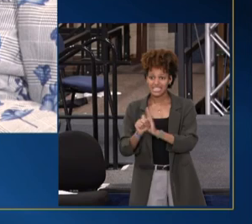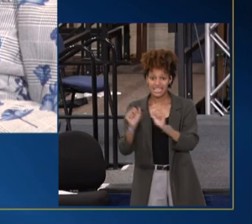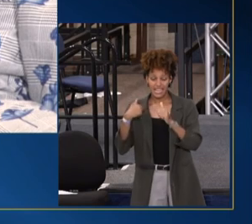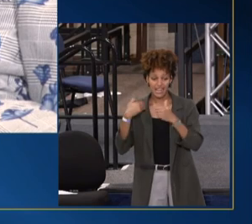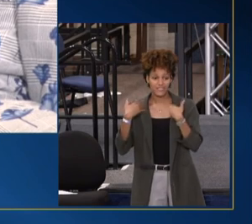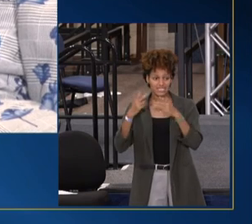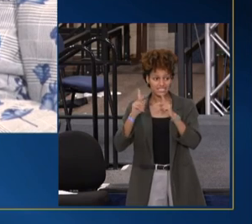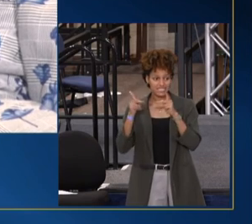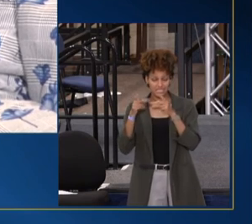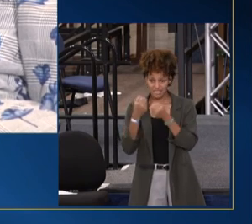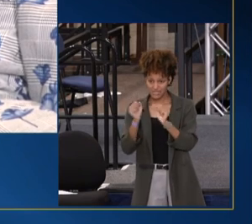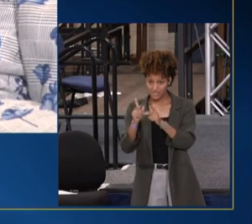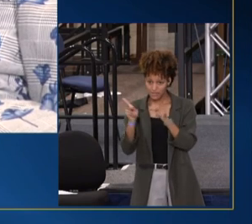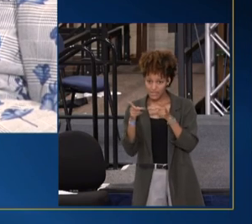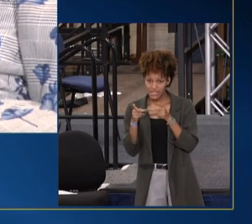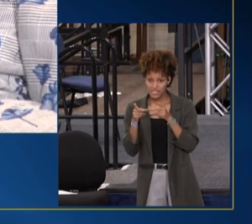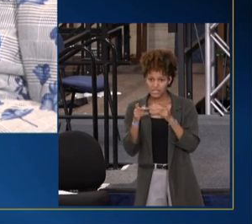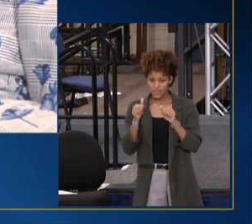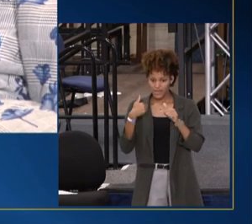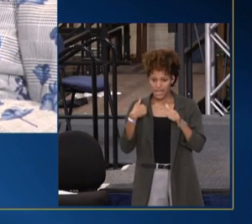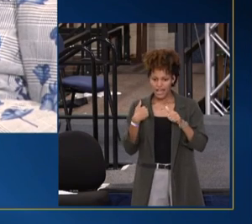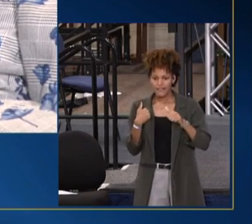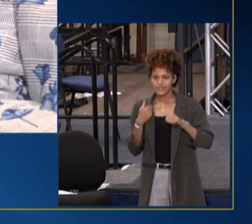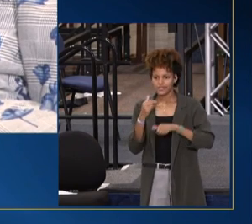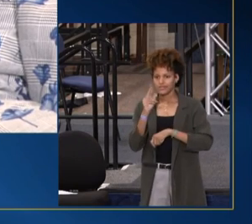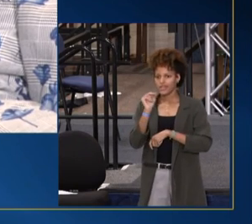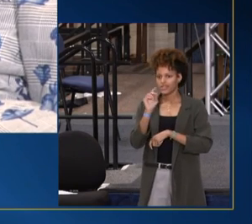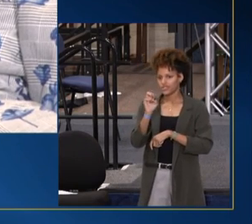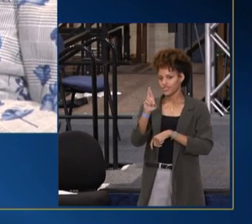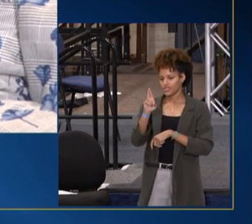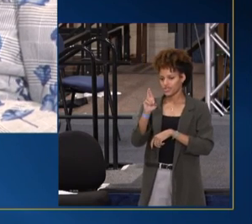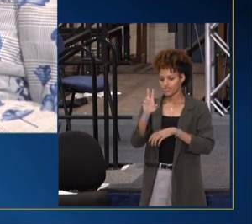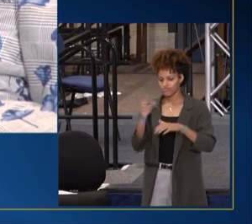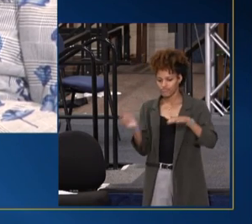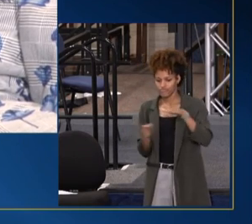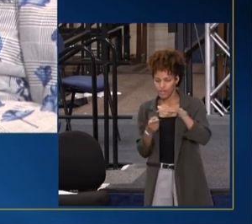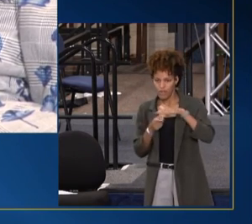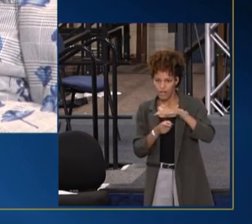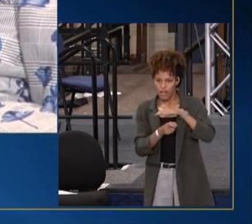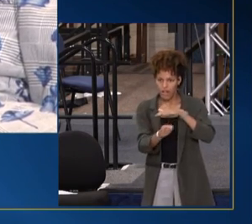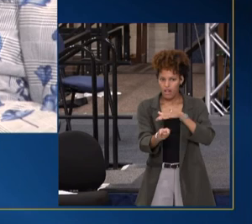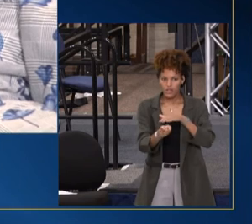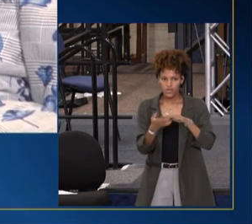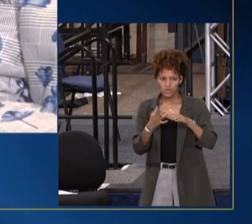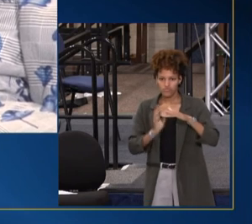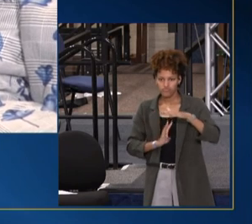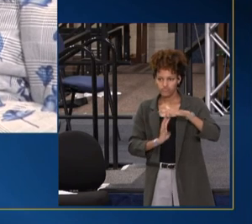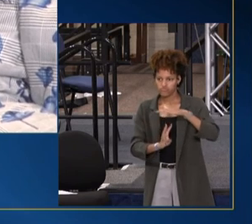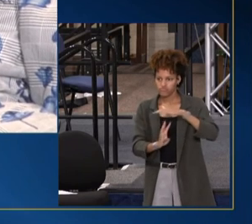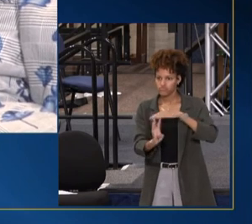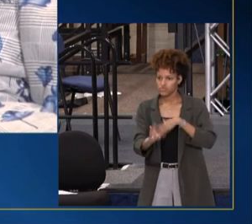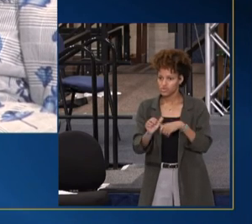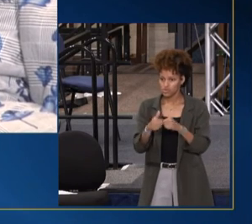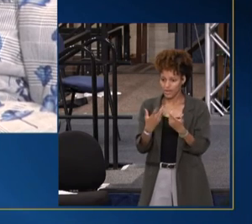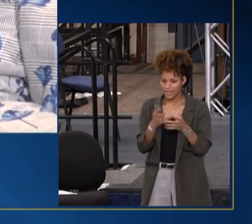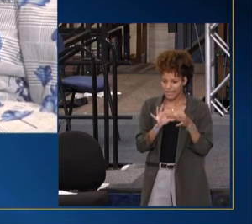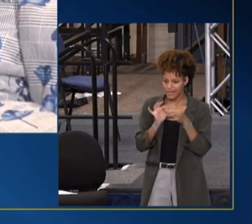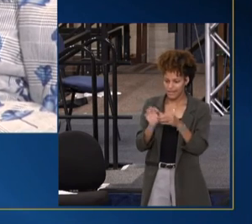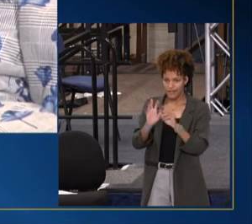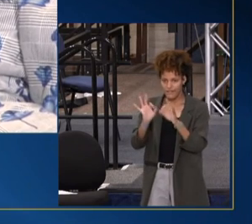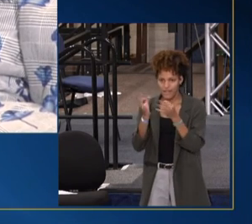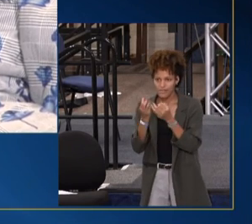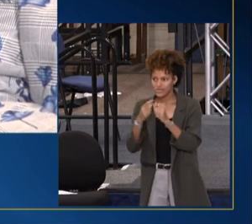haven. Can we do an underground railroad so we can relay our kids and our families to these different states